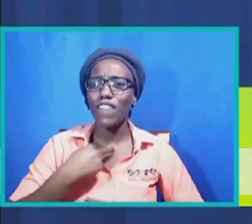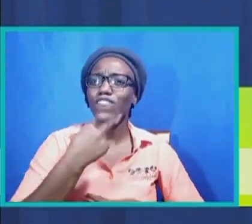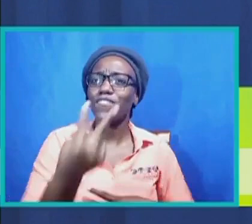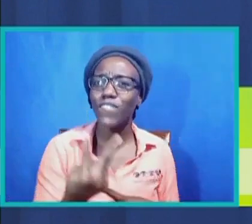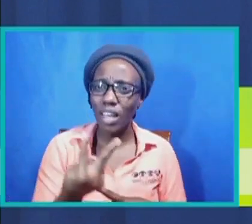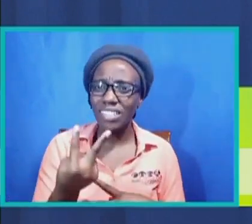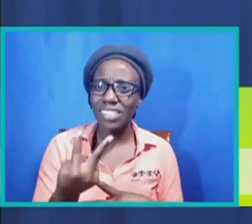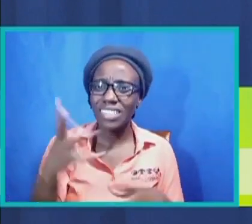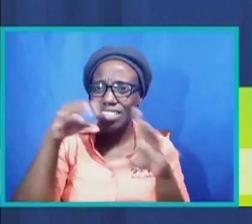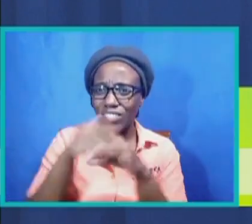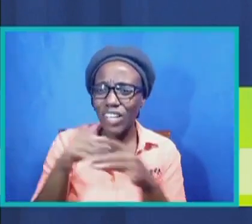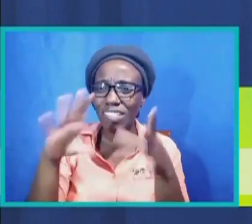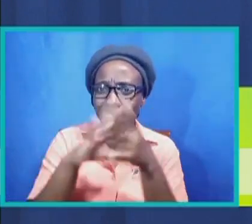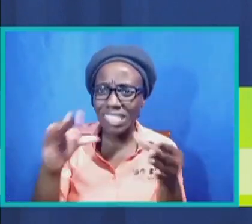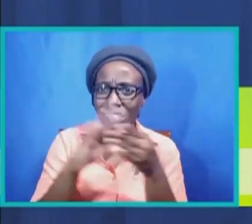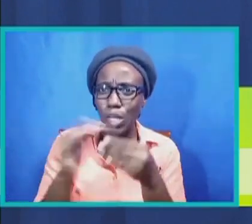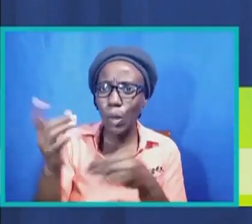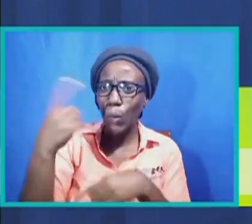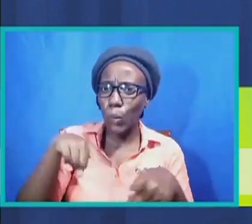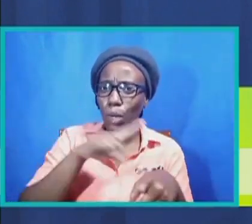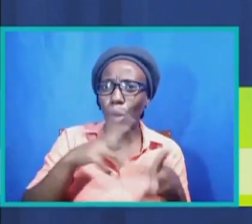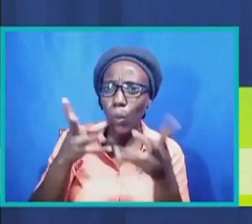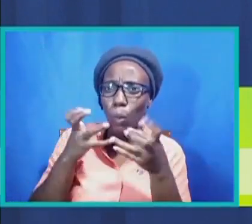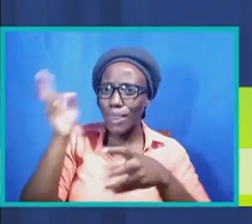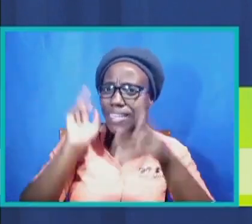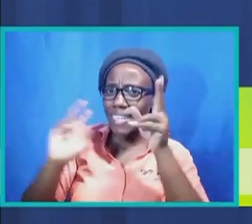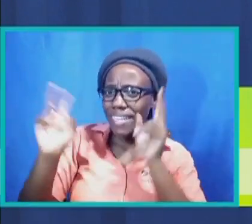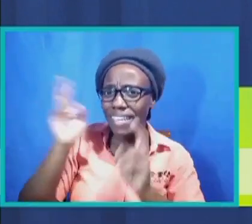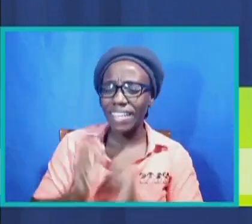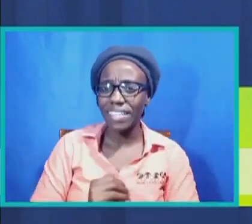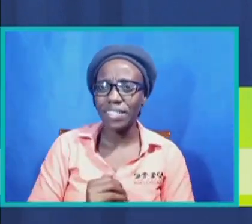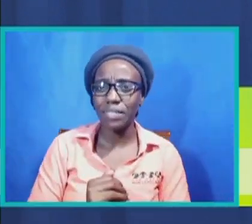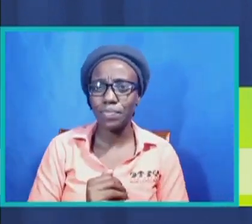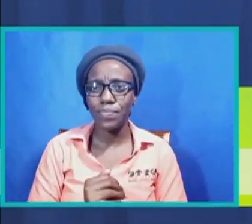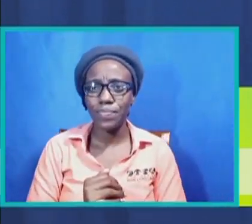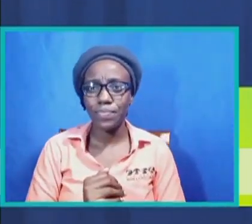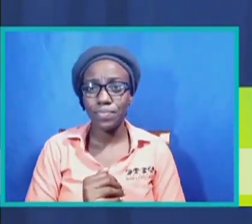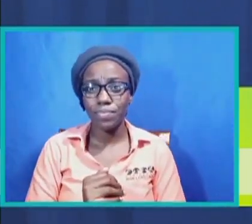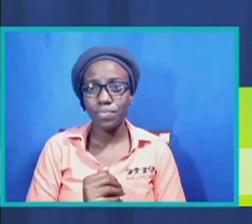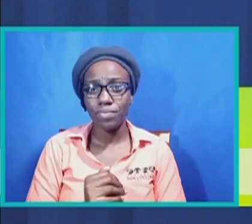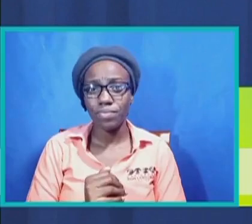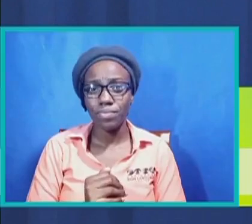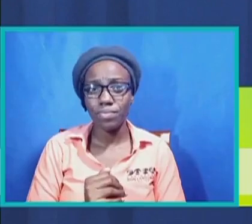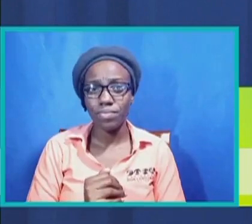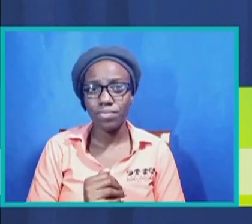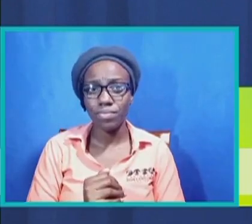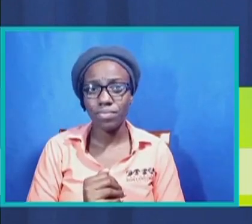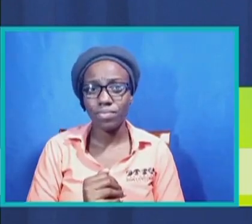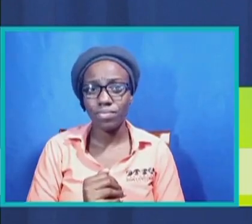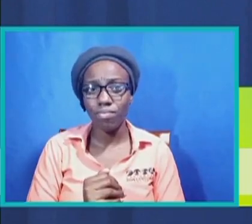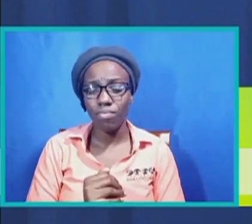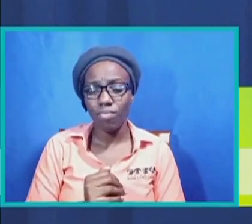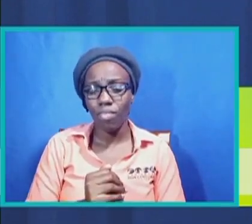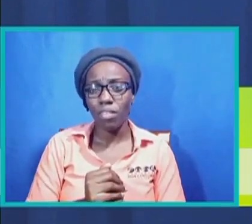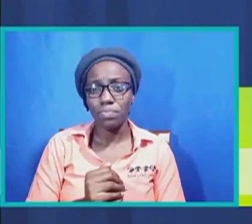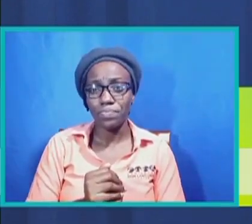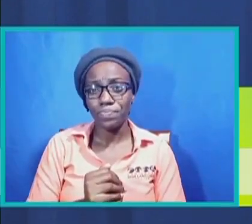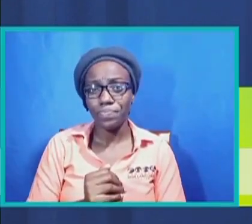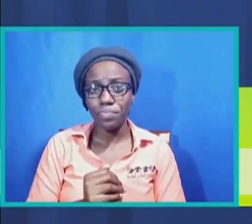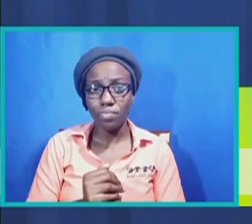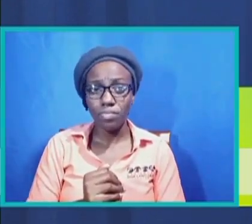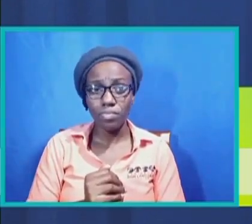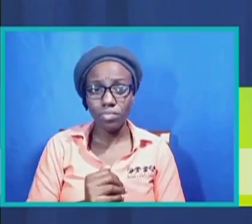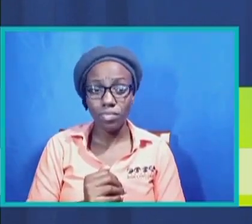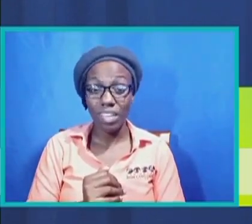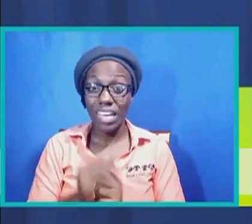more buy-in. It resonates with us because we say, okay, well, part of me is in this document, which is going to be furthering the